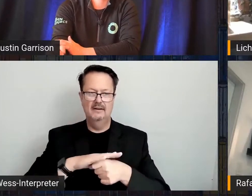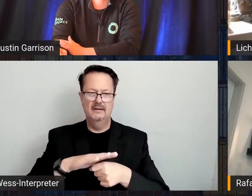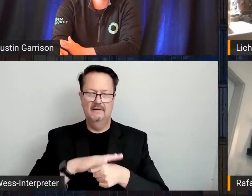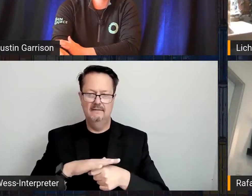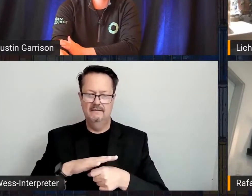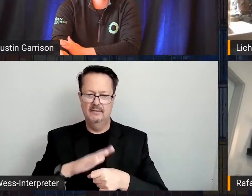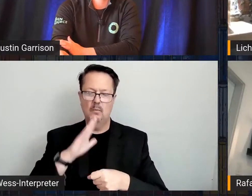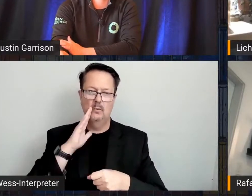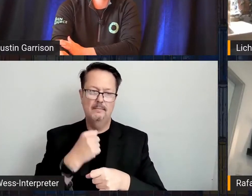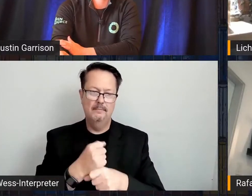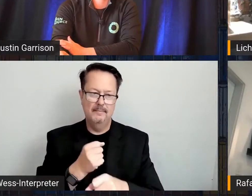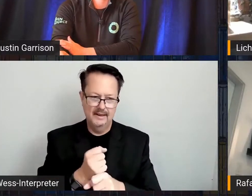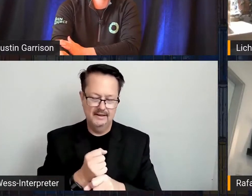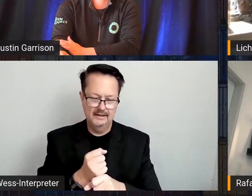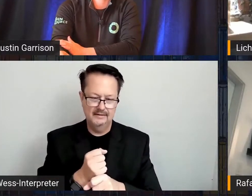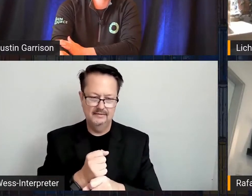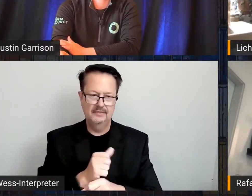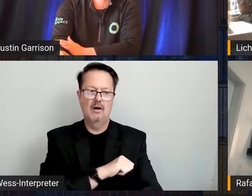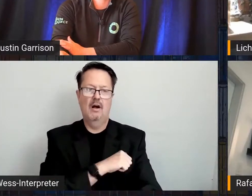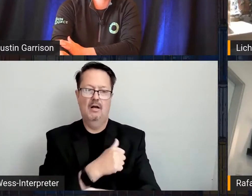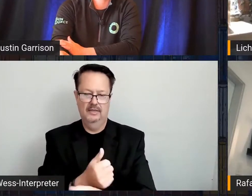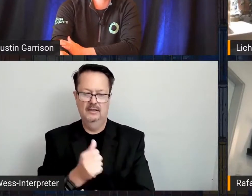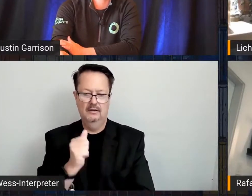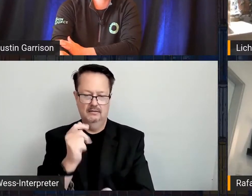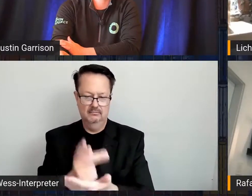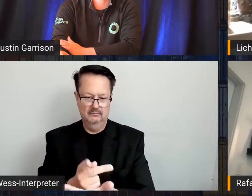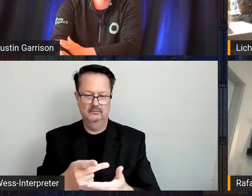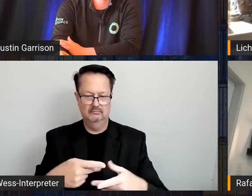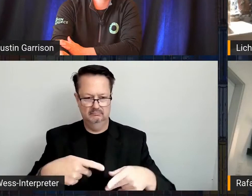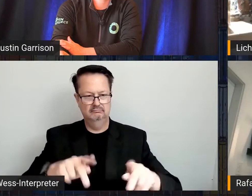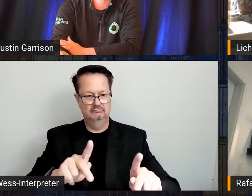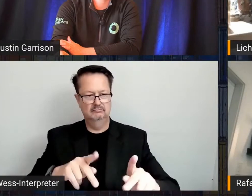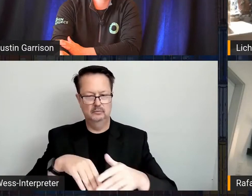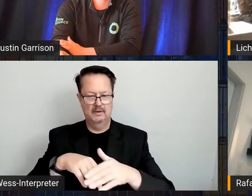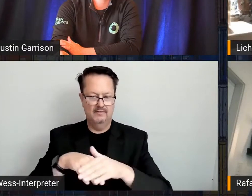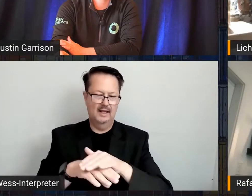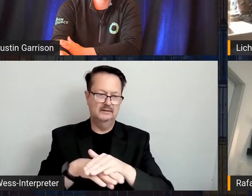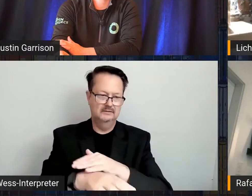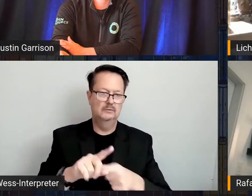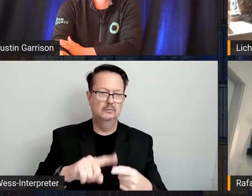make the authentication authorization process go through, so you have access to the resources.